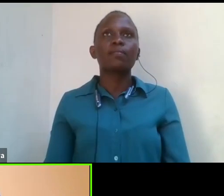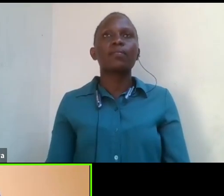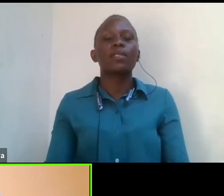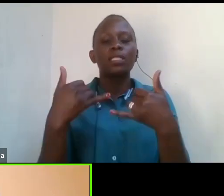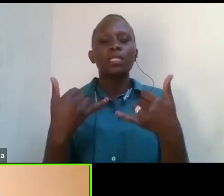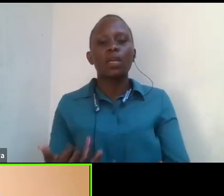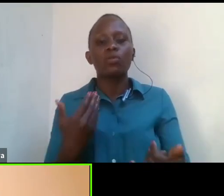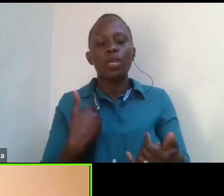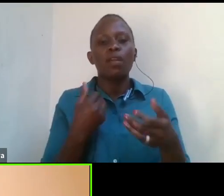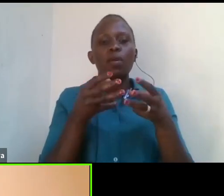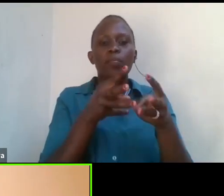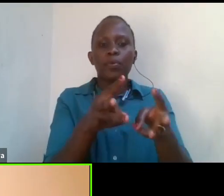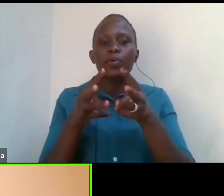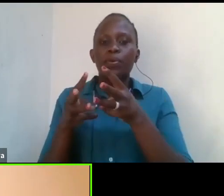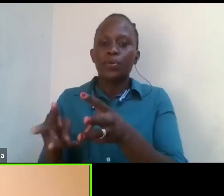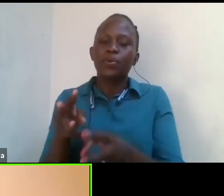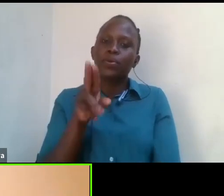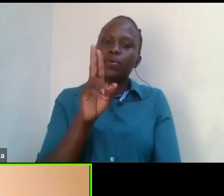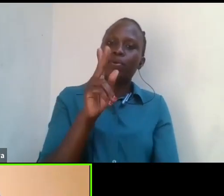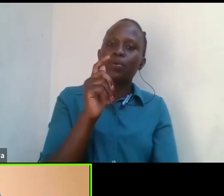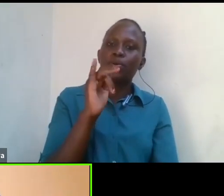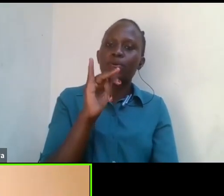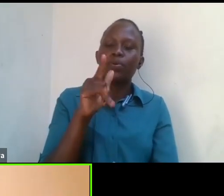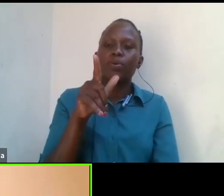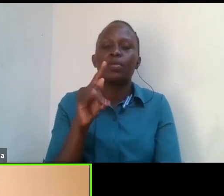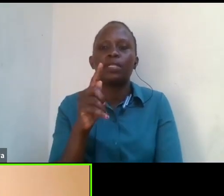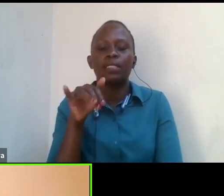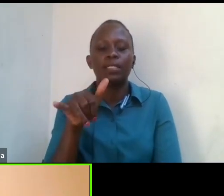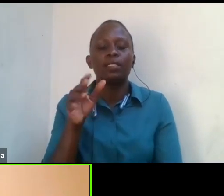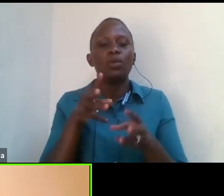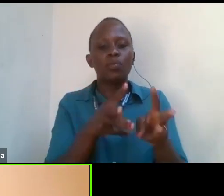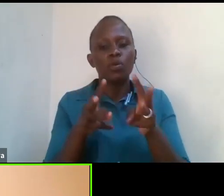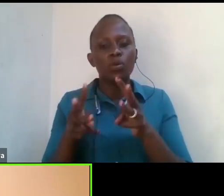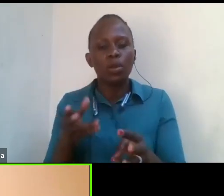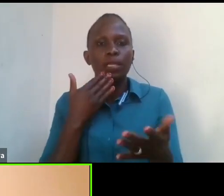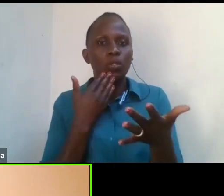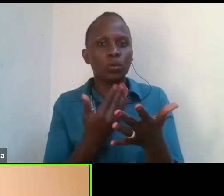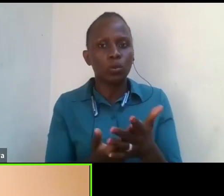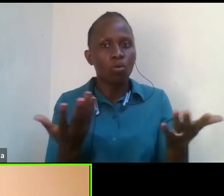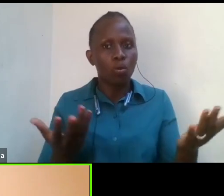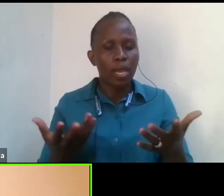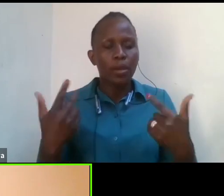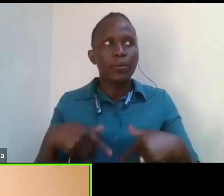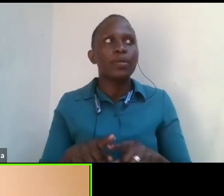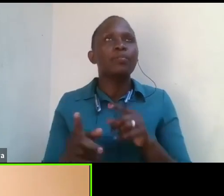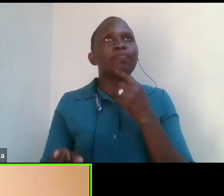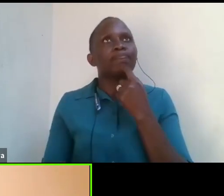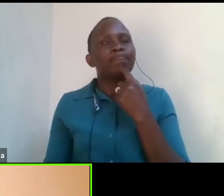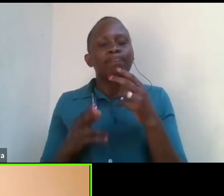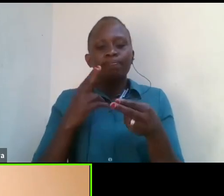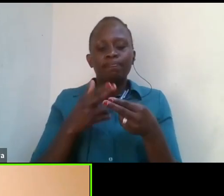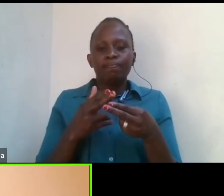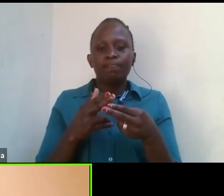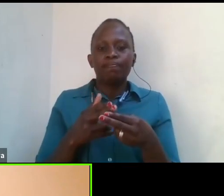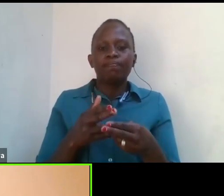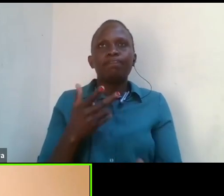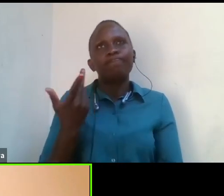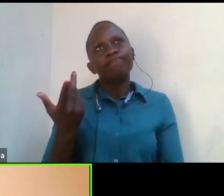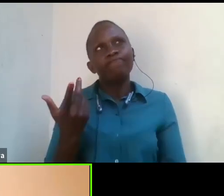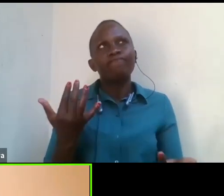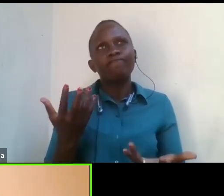models. Utility models are as good as patents, only that we do refer to them as lesser patents